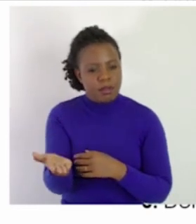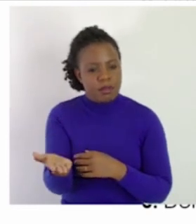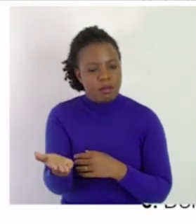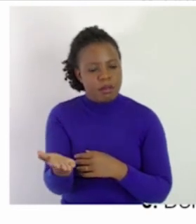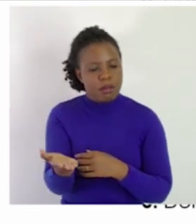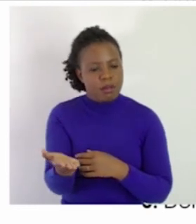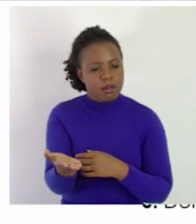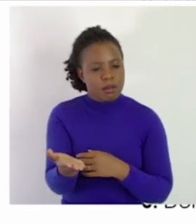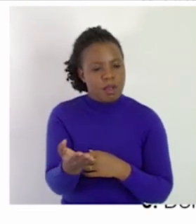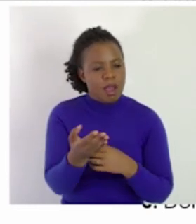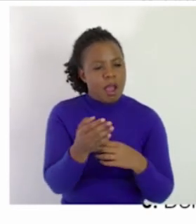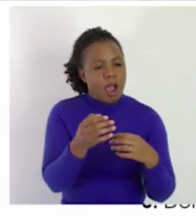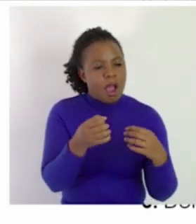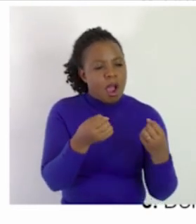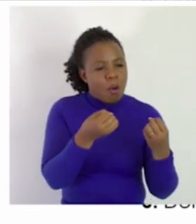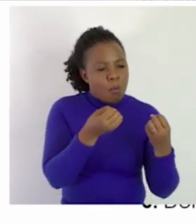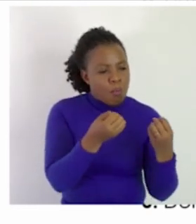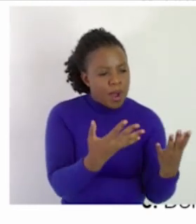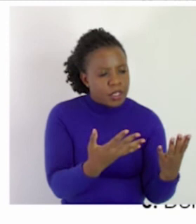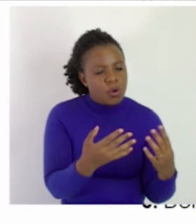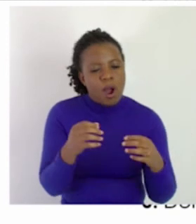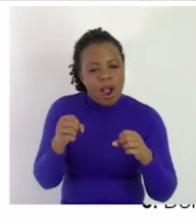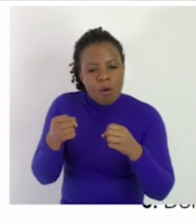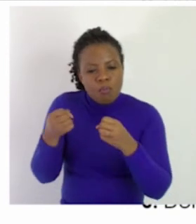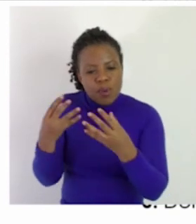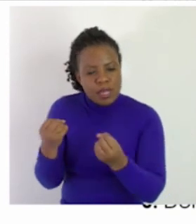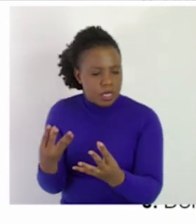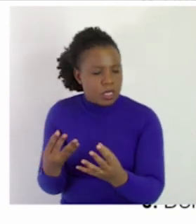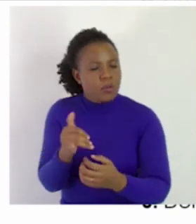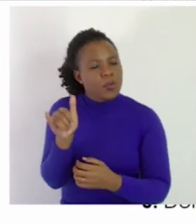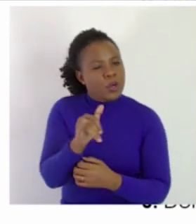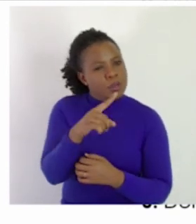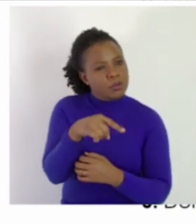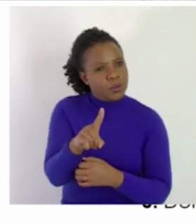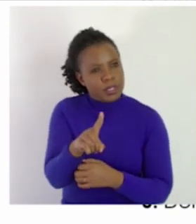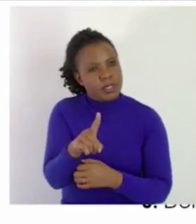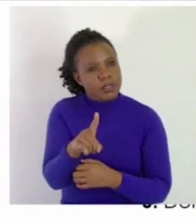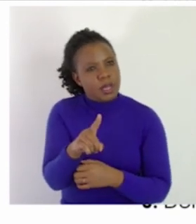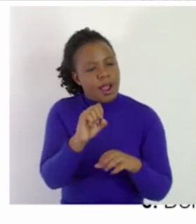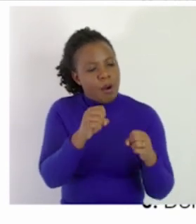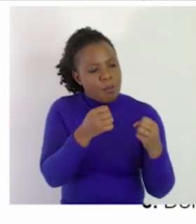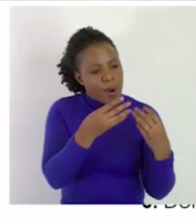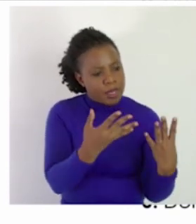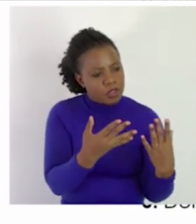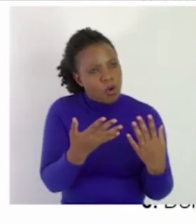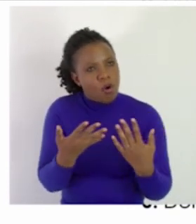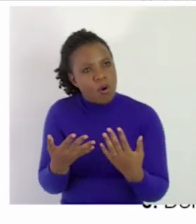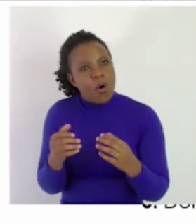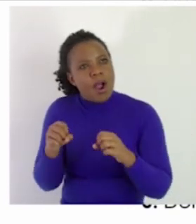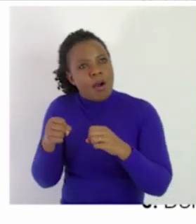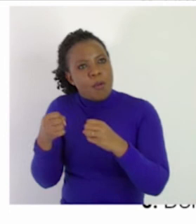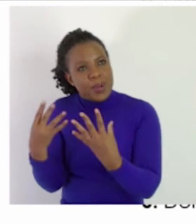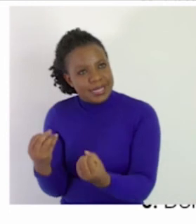we say how much money do you have there, or how many money do you have there? Remember, we